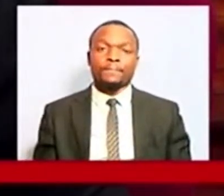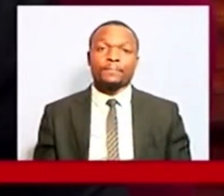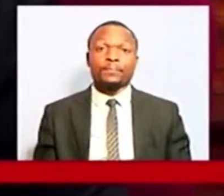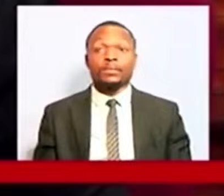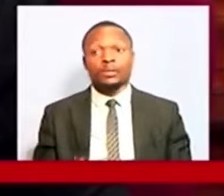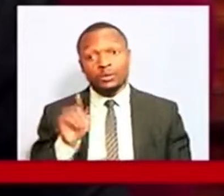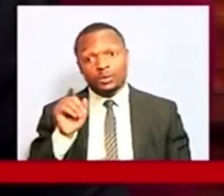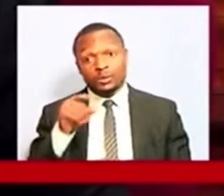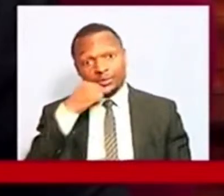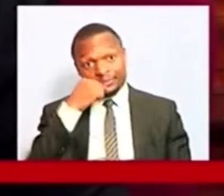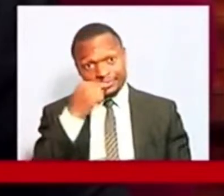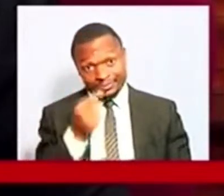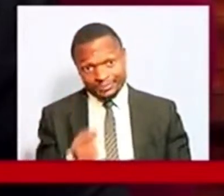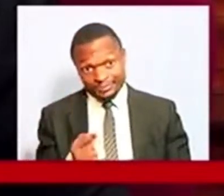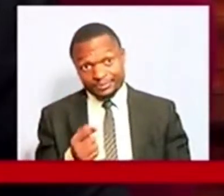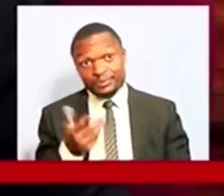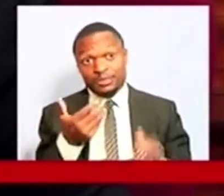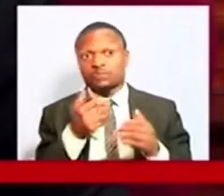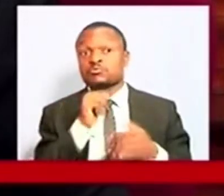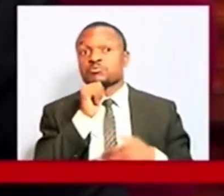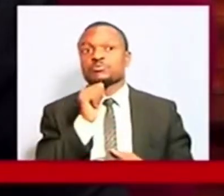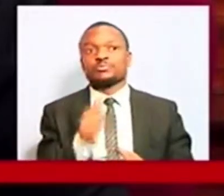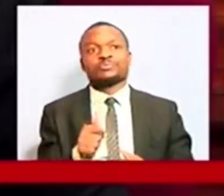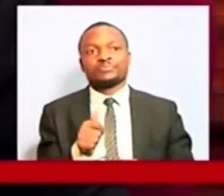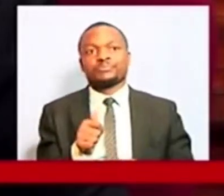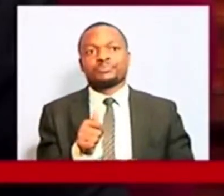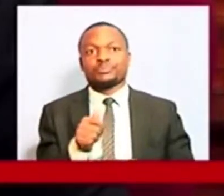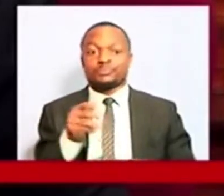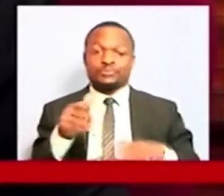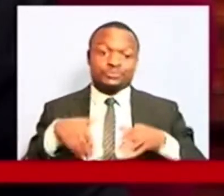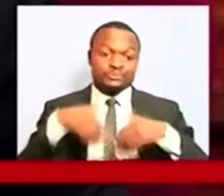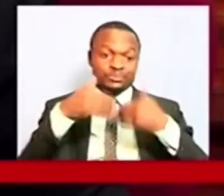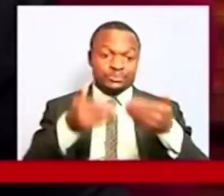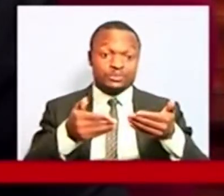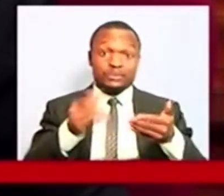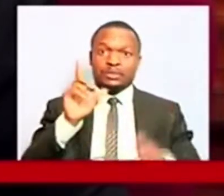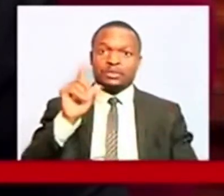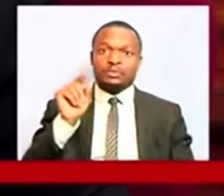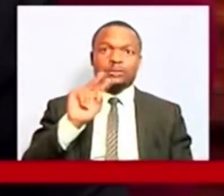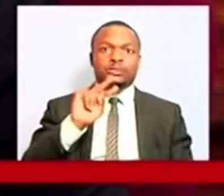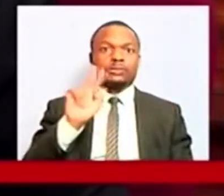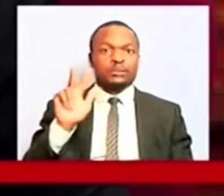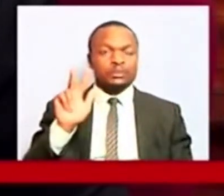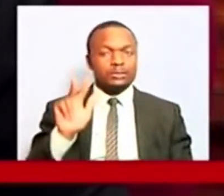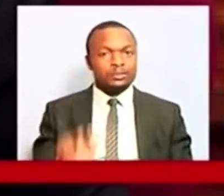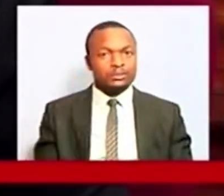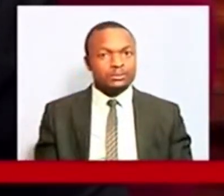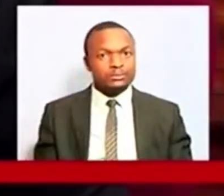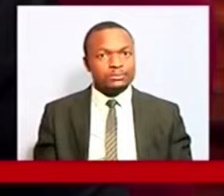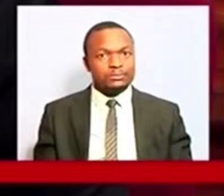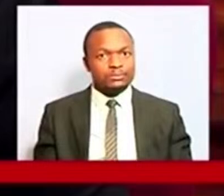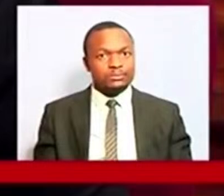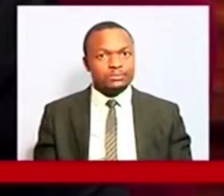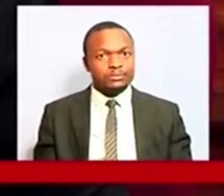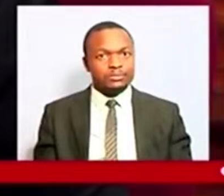are saying you have not given out 2023